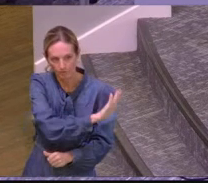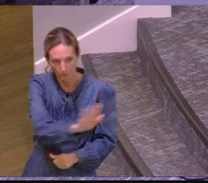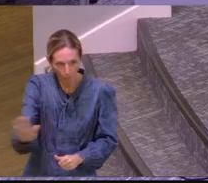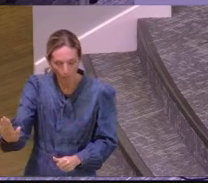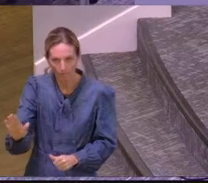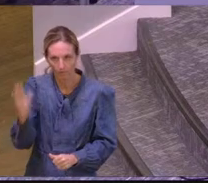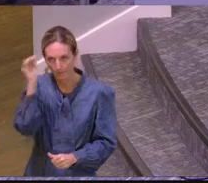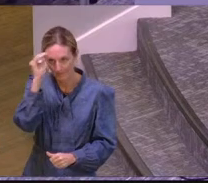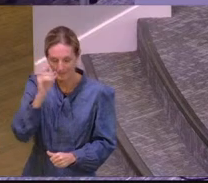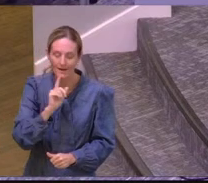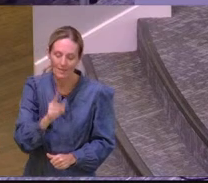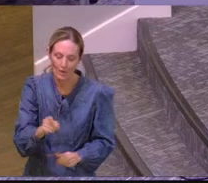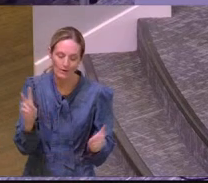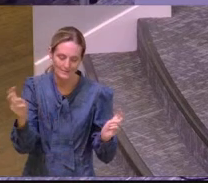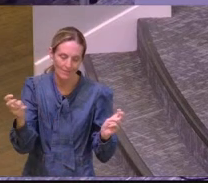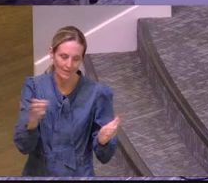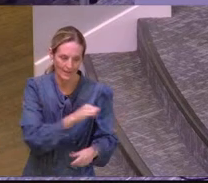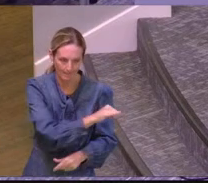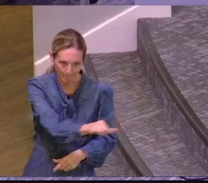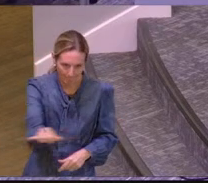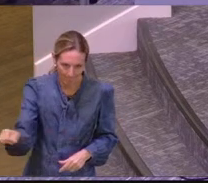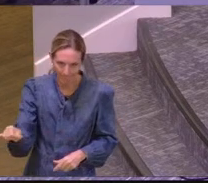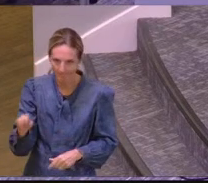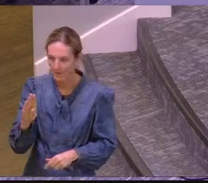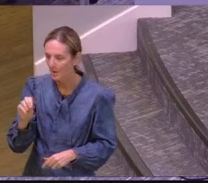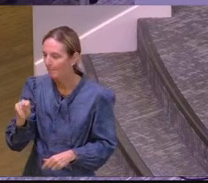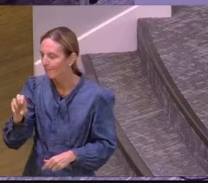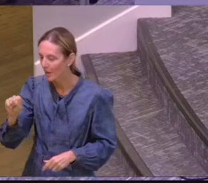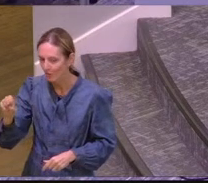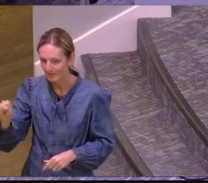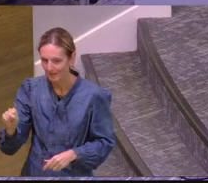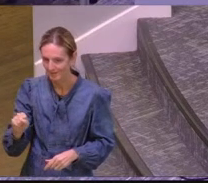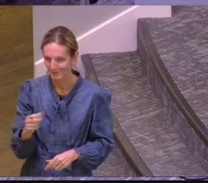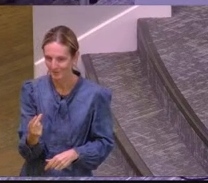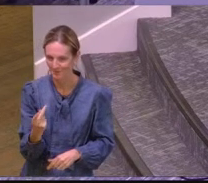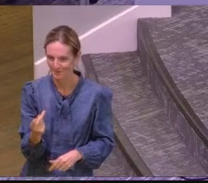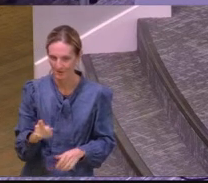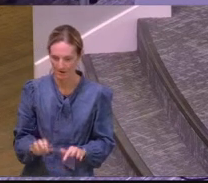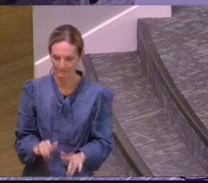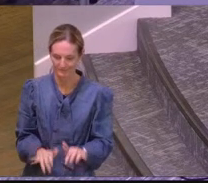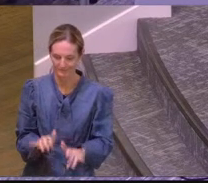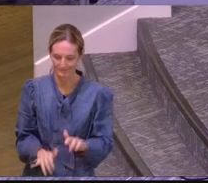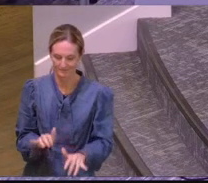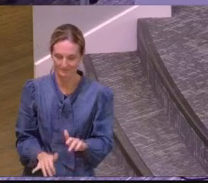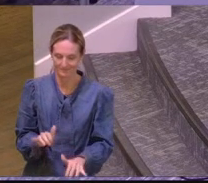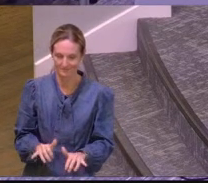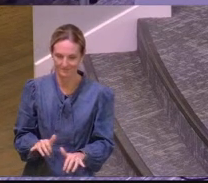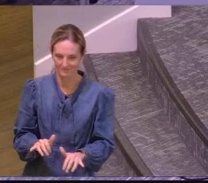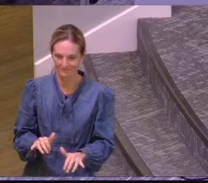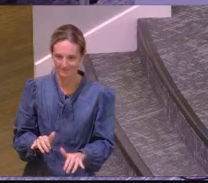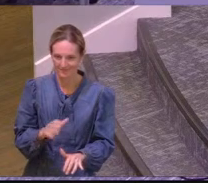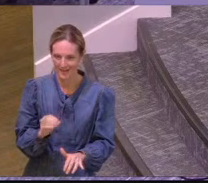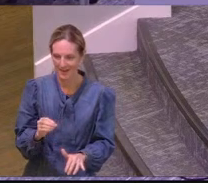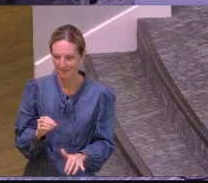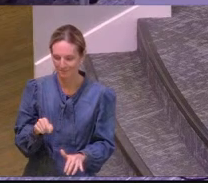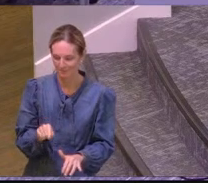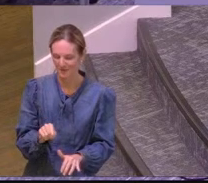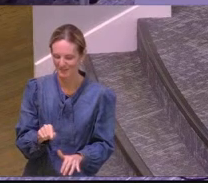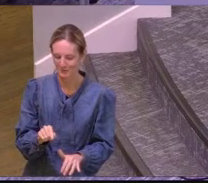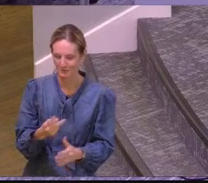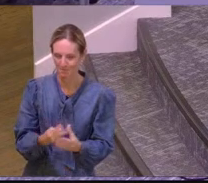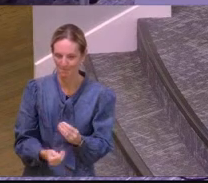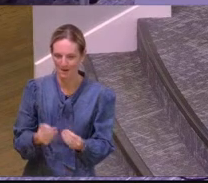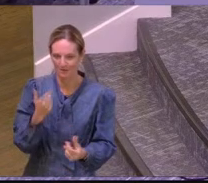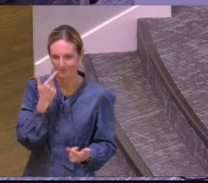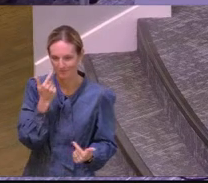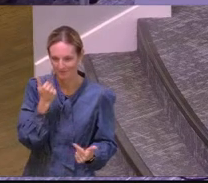theme there. Ms. Bonace and I both are typing in the document and capturing. We just laughed in the doc when we're writing